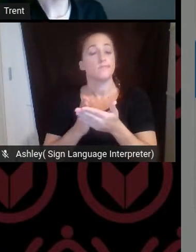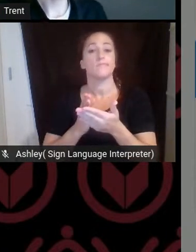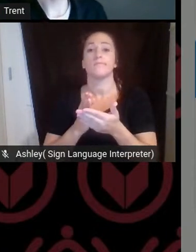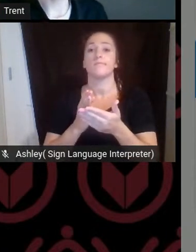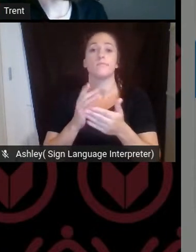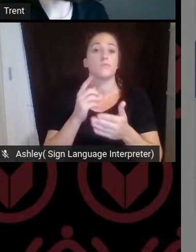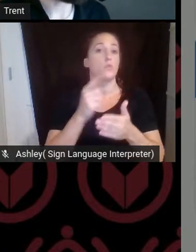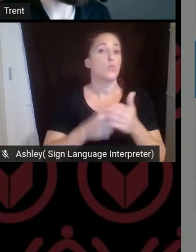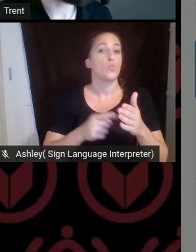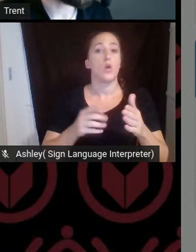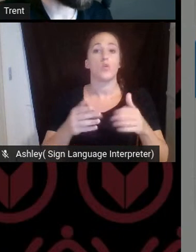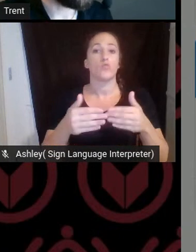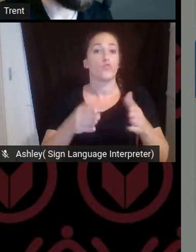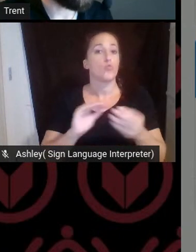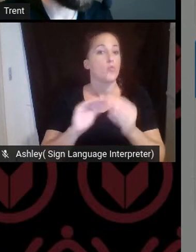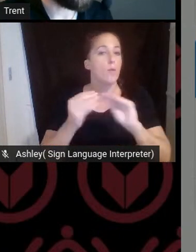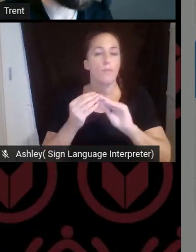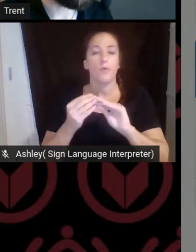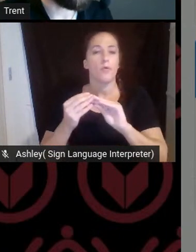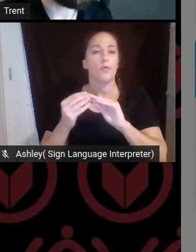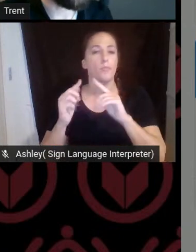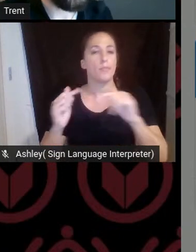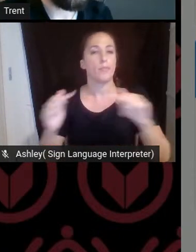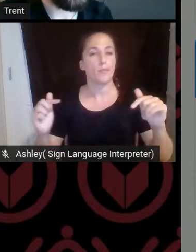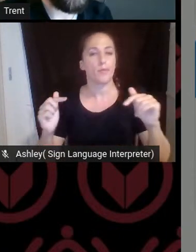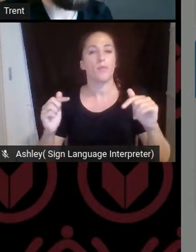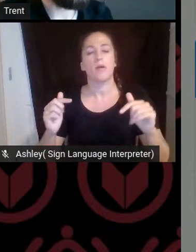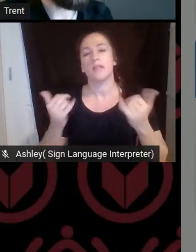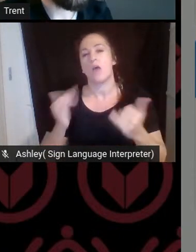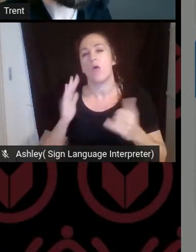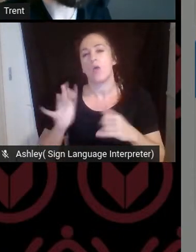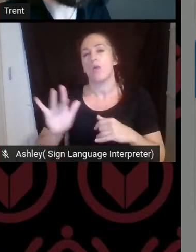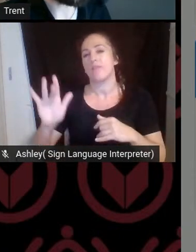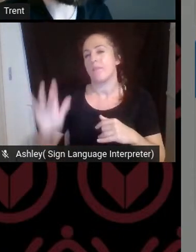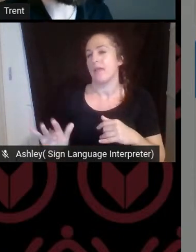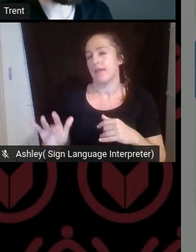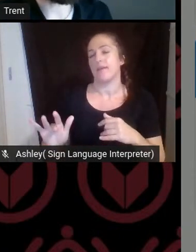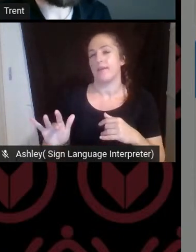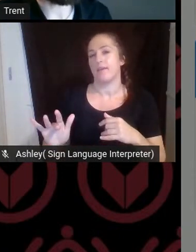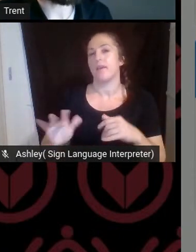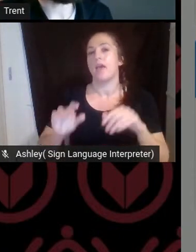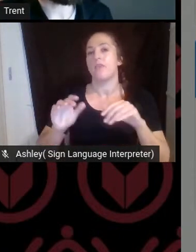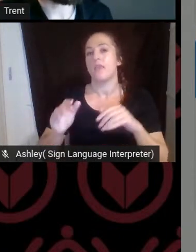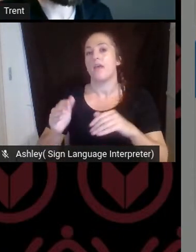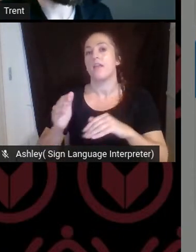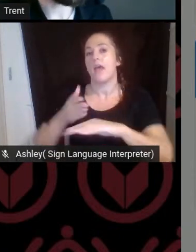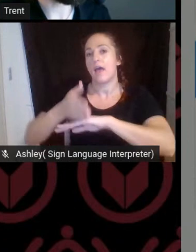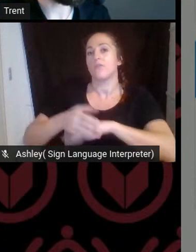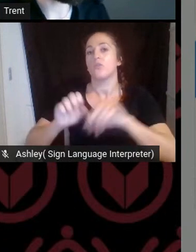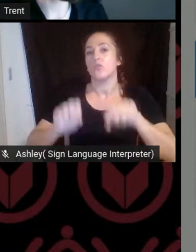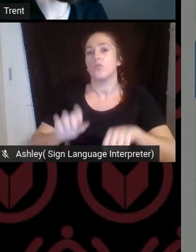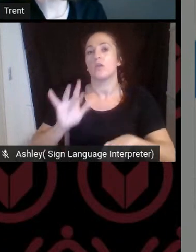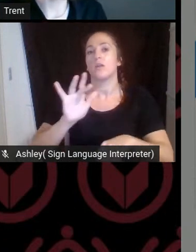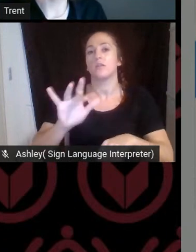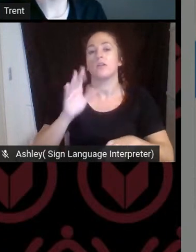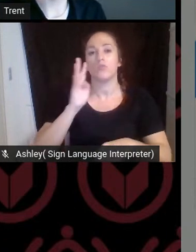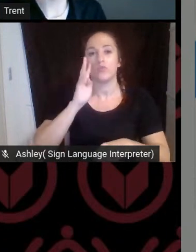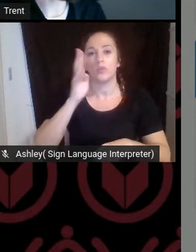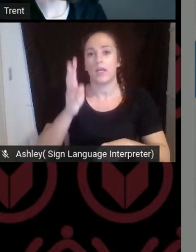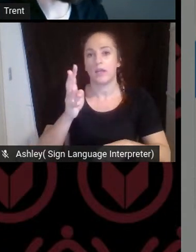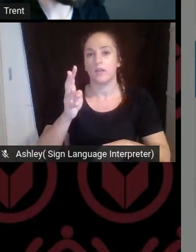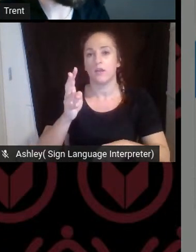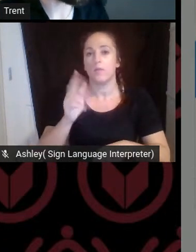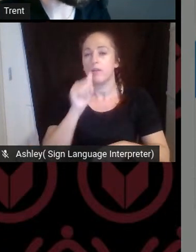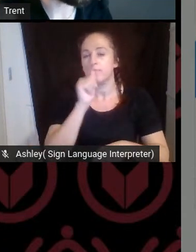information. For the time being, I'm just going to leave that blank, and then I'm going to hit create. Now, once you hit that create button, it's going to take a little bit of time because